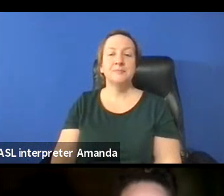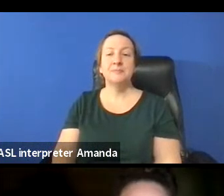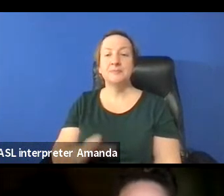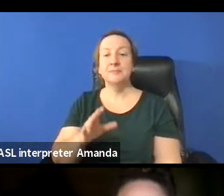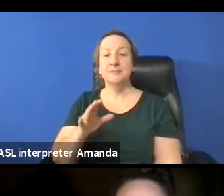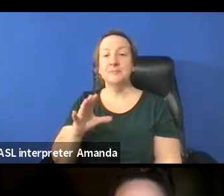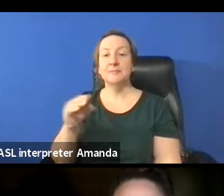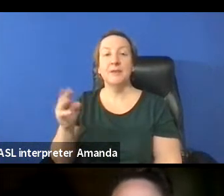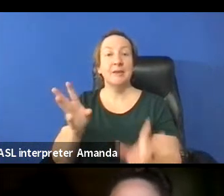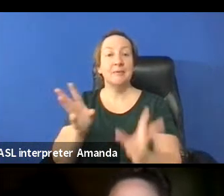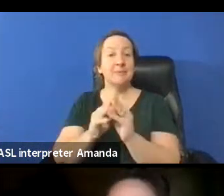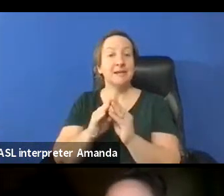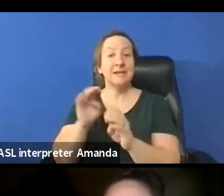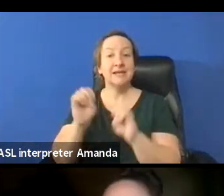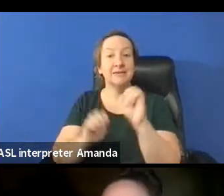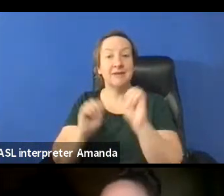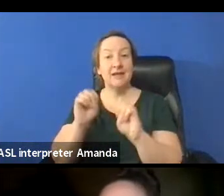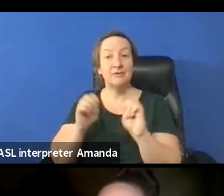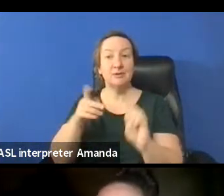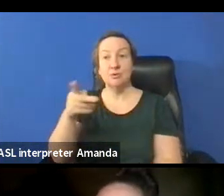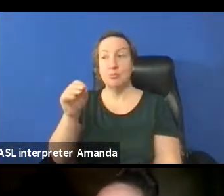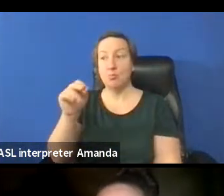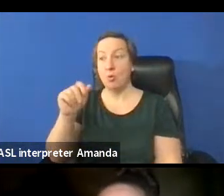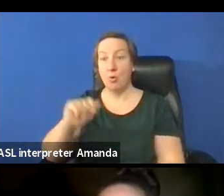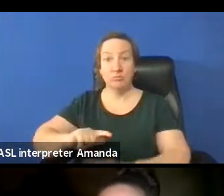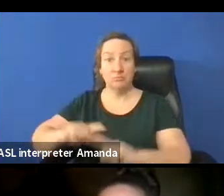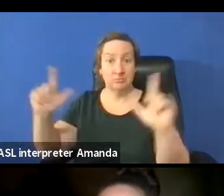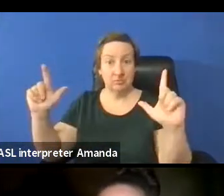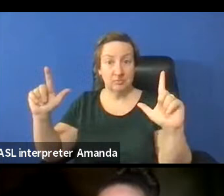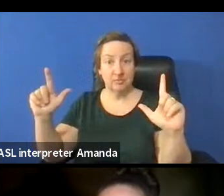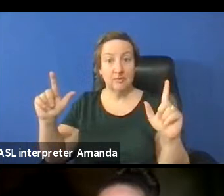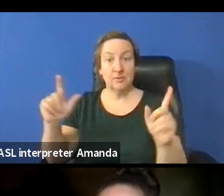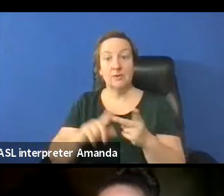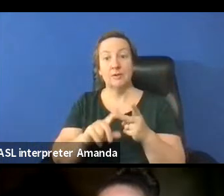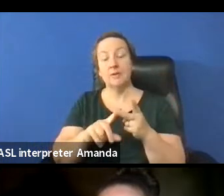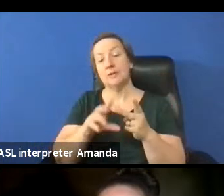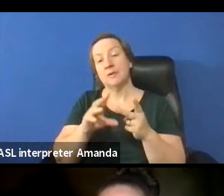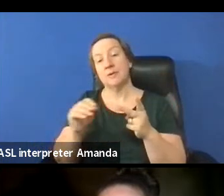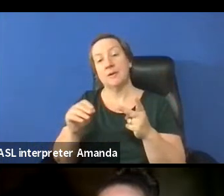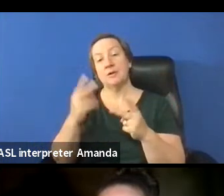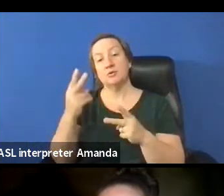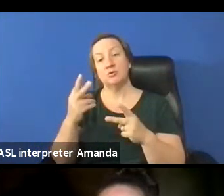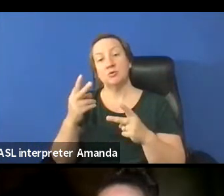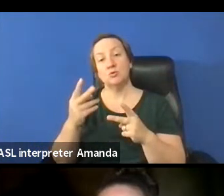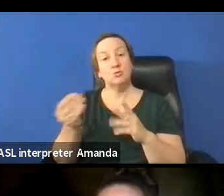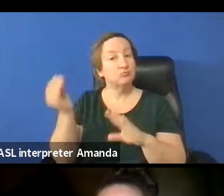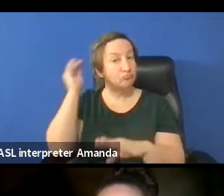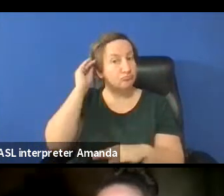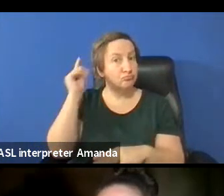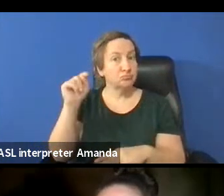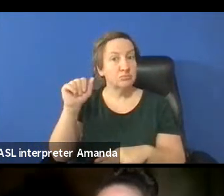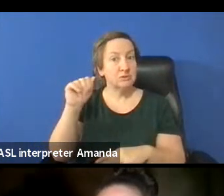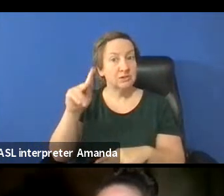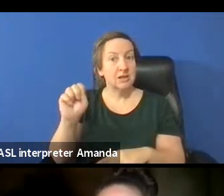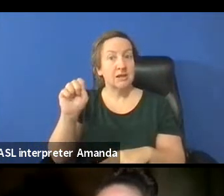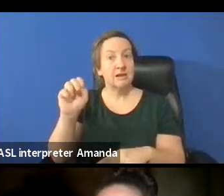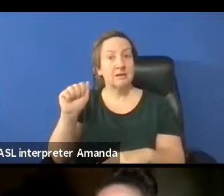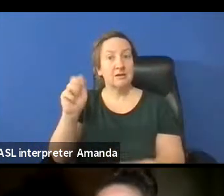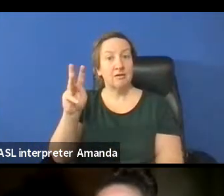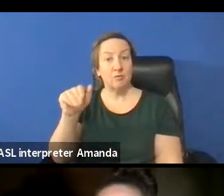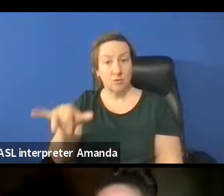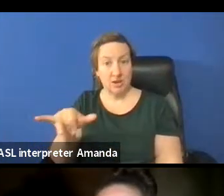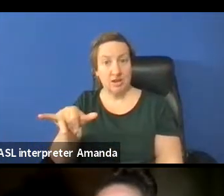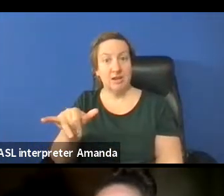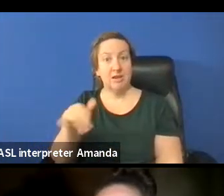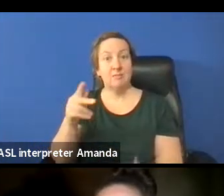we have our meeting evaluation poll? And how about 2 takeaways? If people